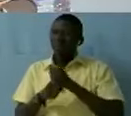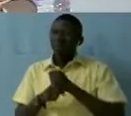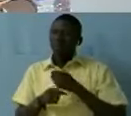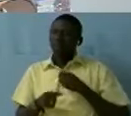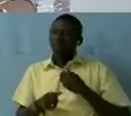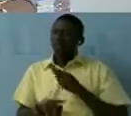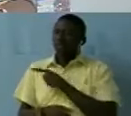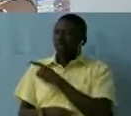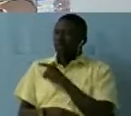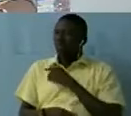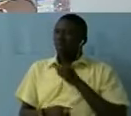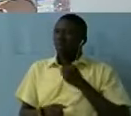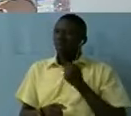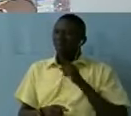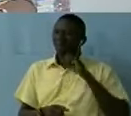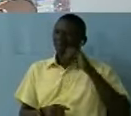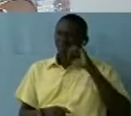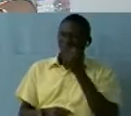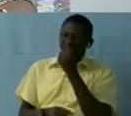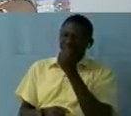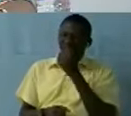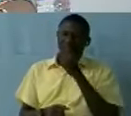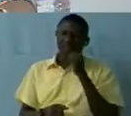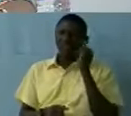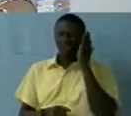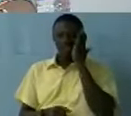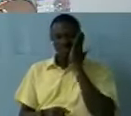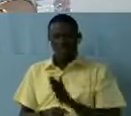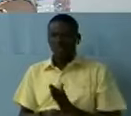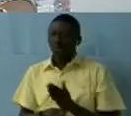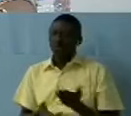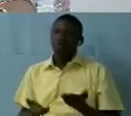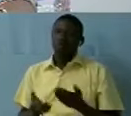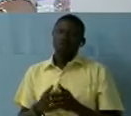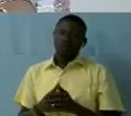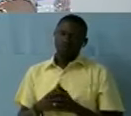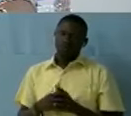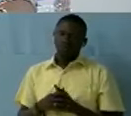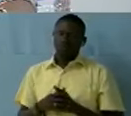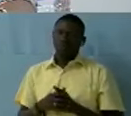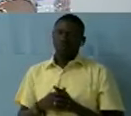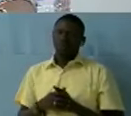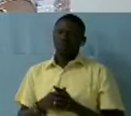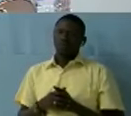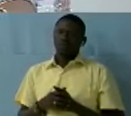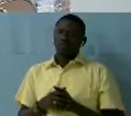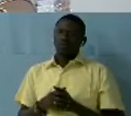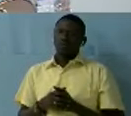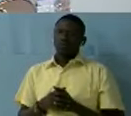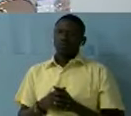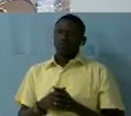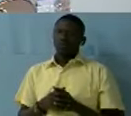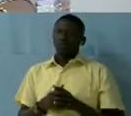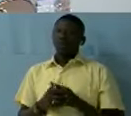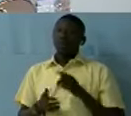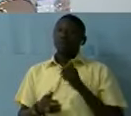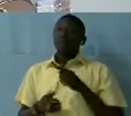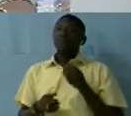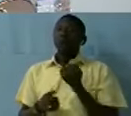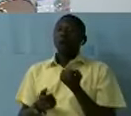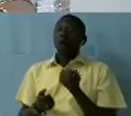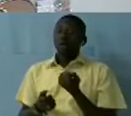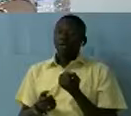that was the reason why after your discharge you had to go back to MRC to start taking the medication. Wadalilo